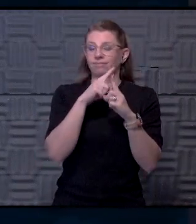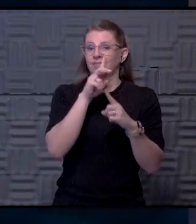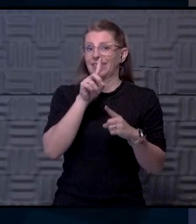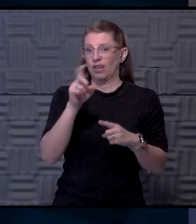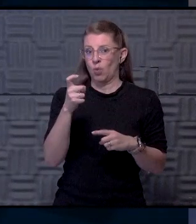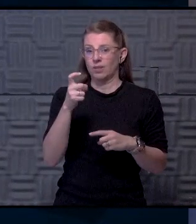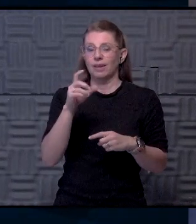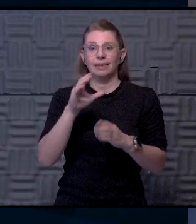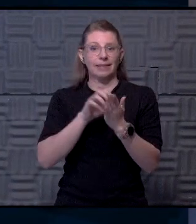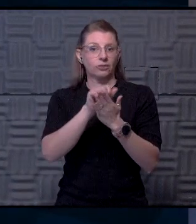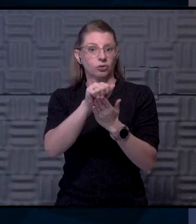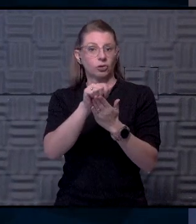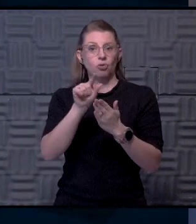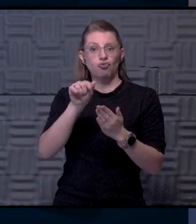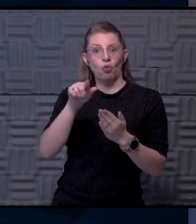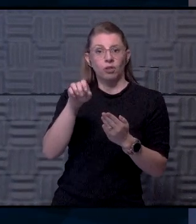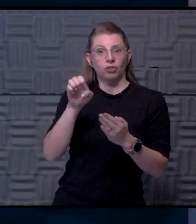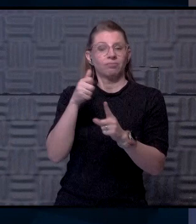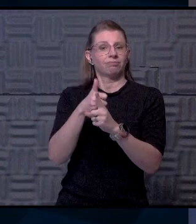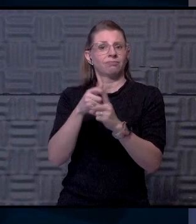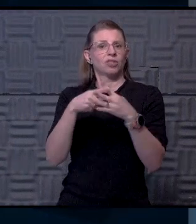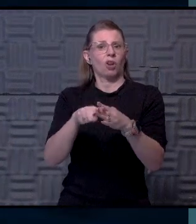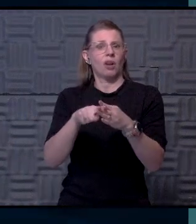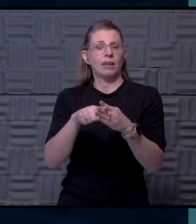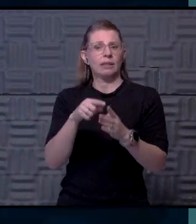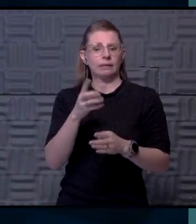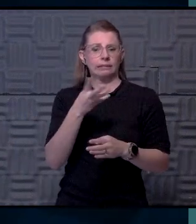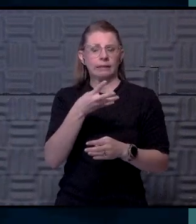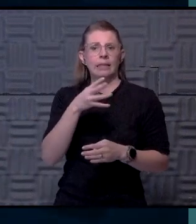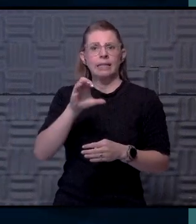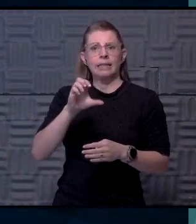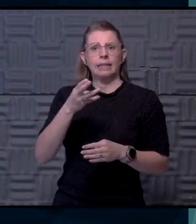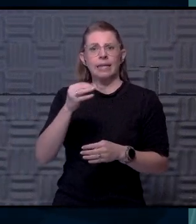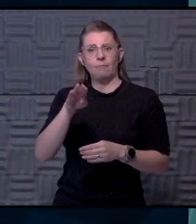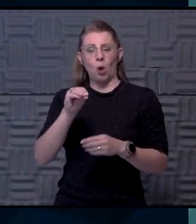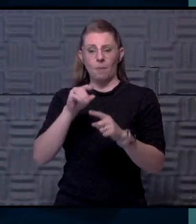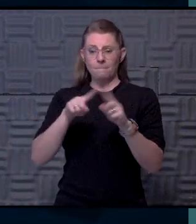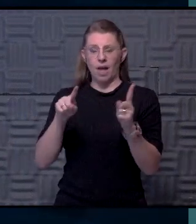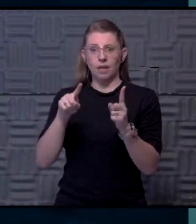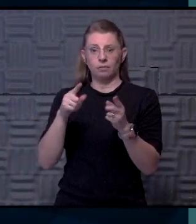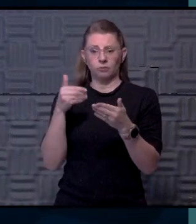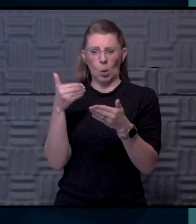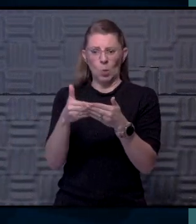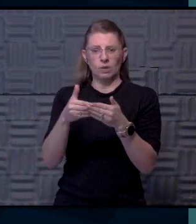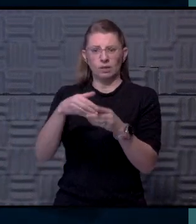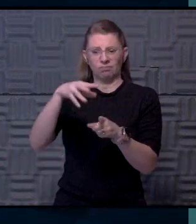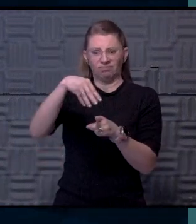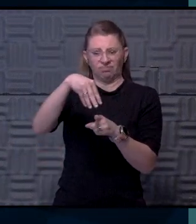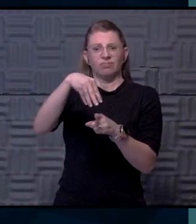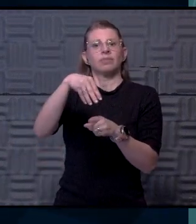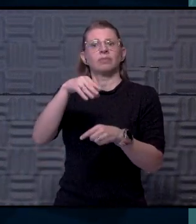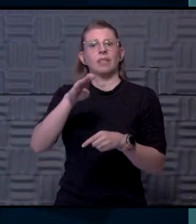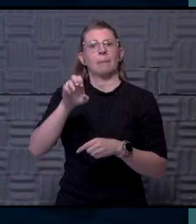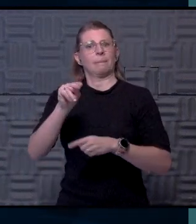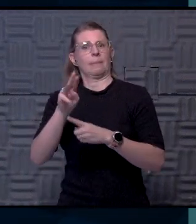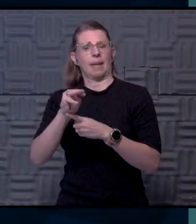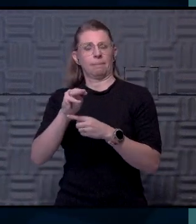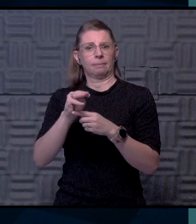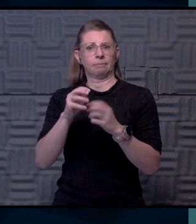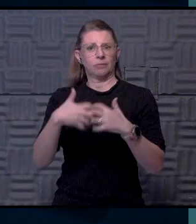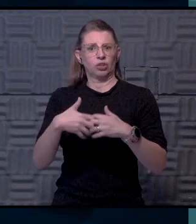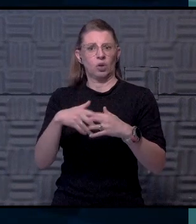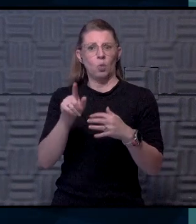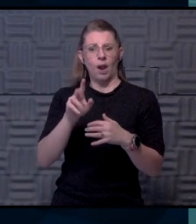cancer. George started chemotherapy, but the nearest available proton beam therapy machine was at Mayo Clinic in